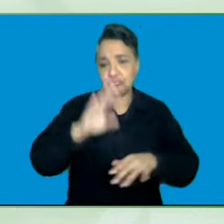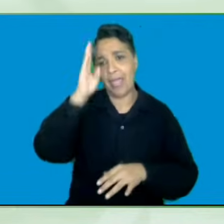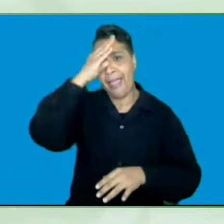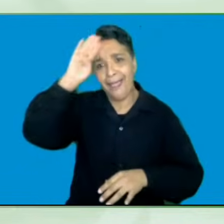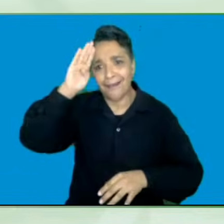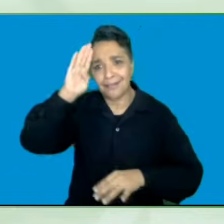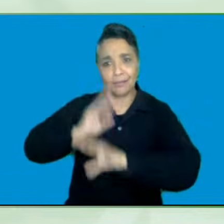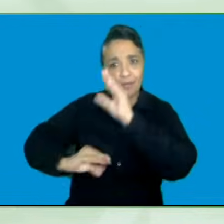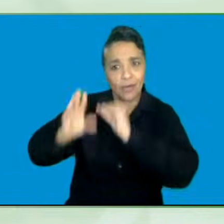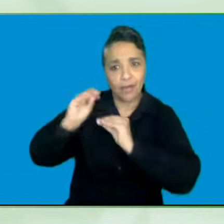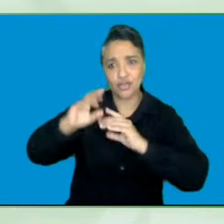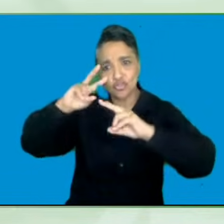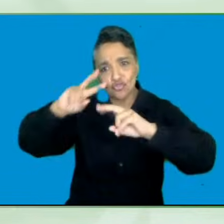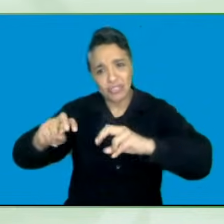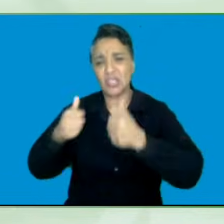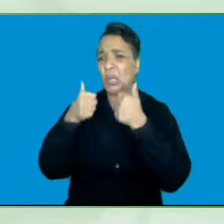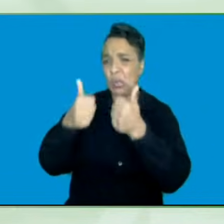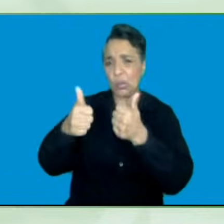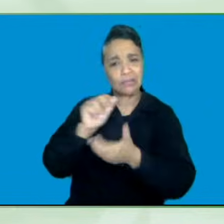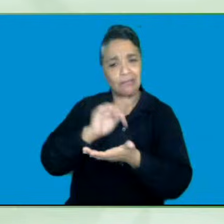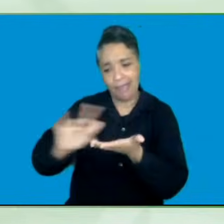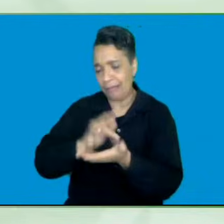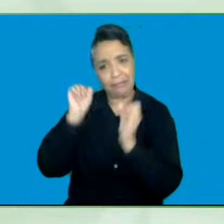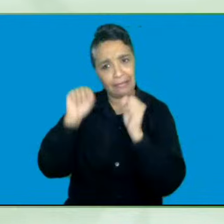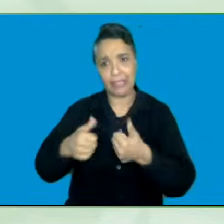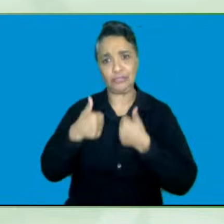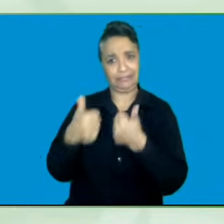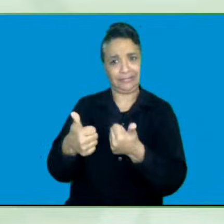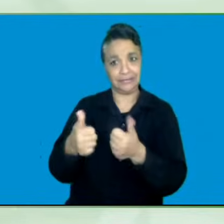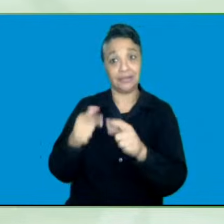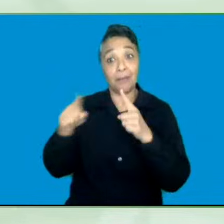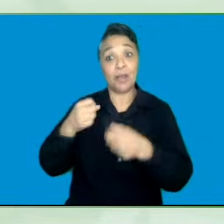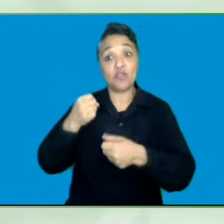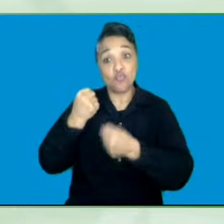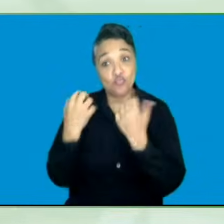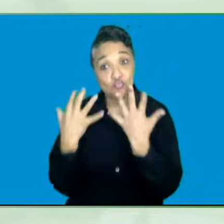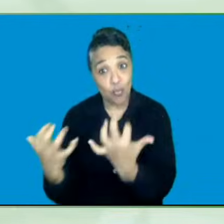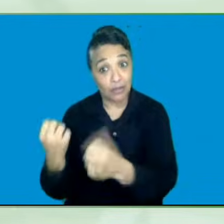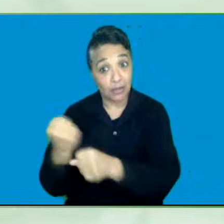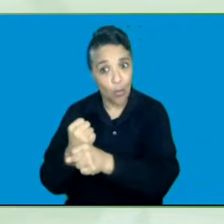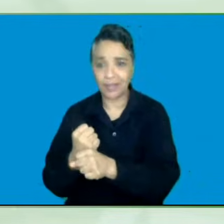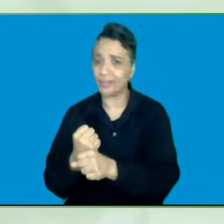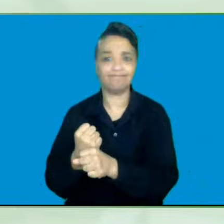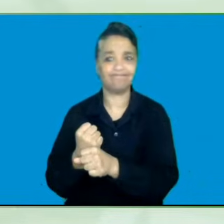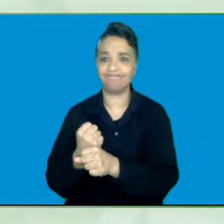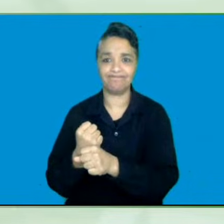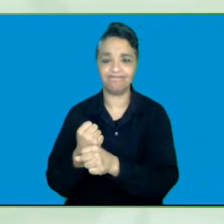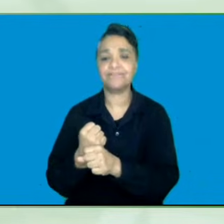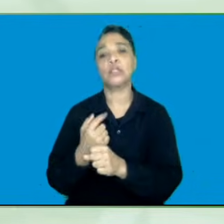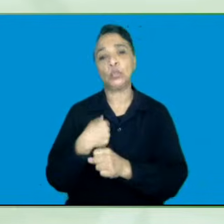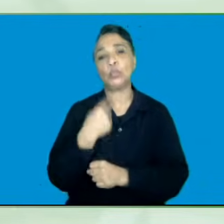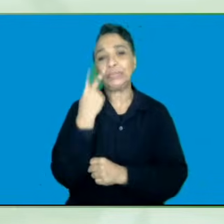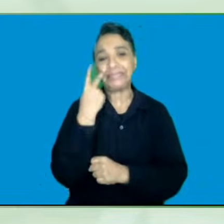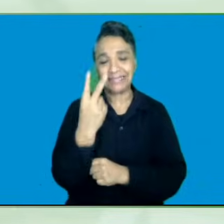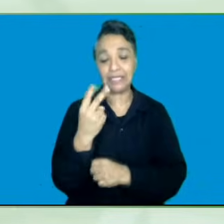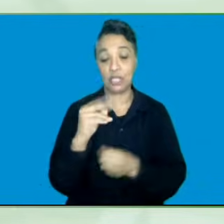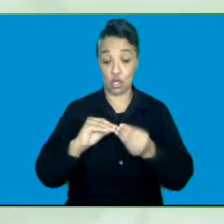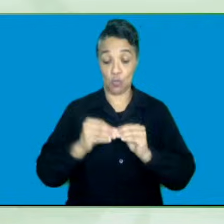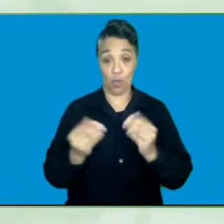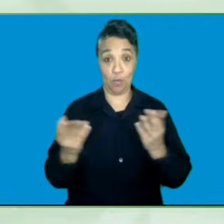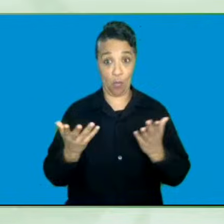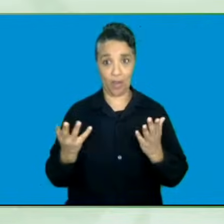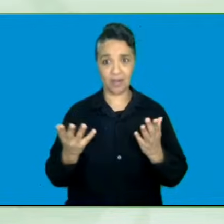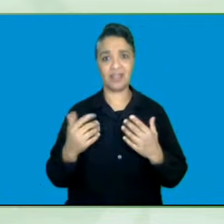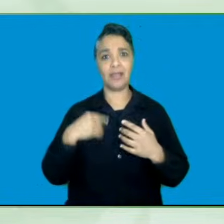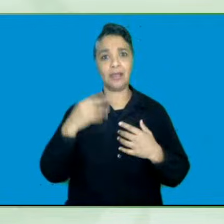example. And in the report, we talk about how part of the challenge is technical. It has to do with all of this